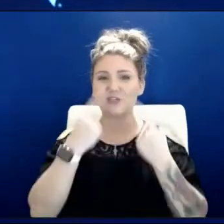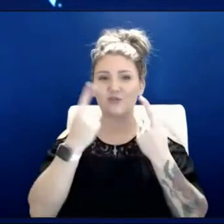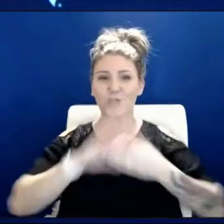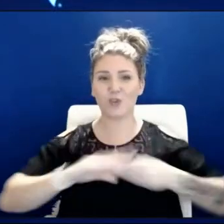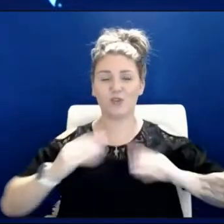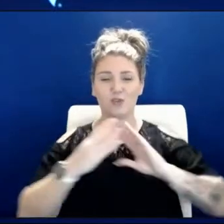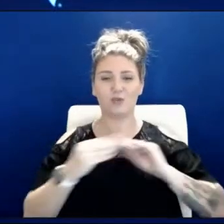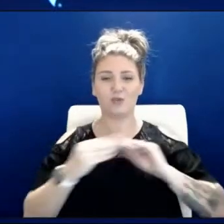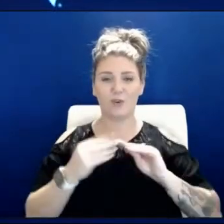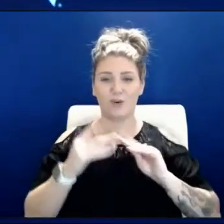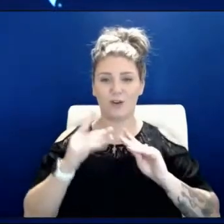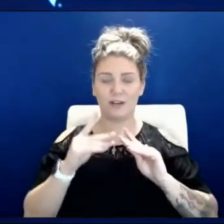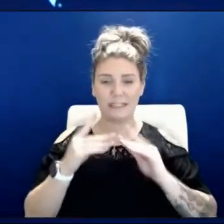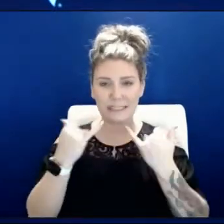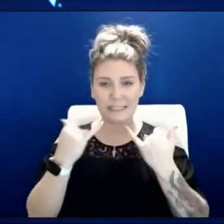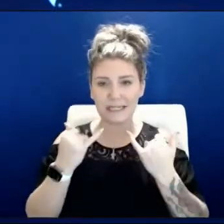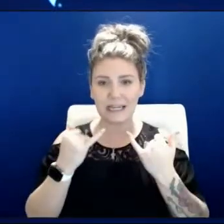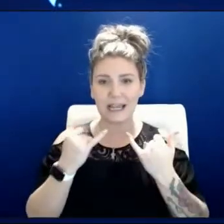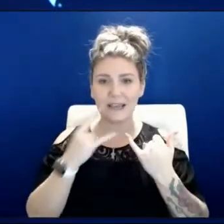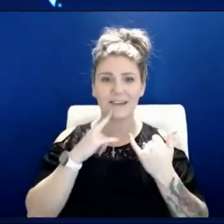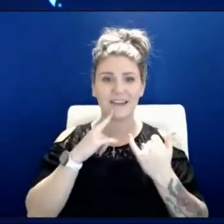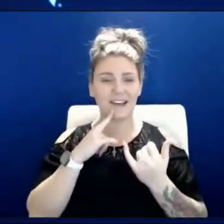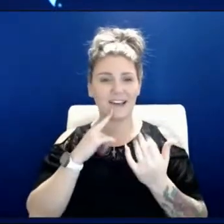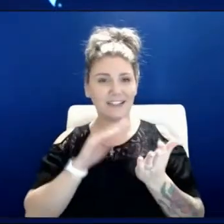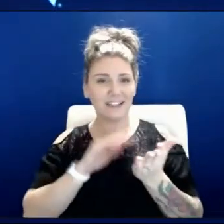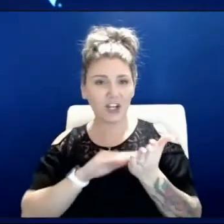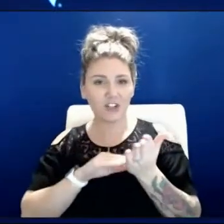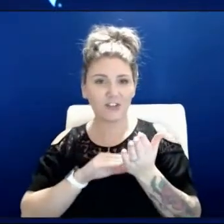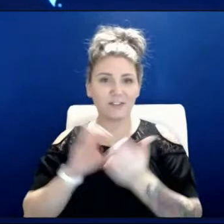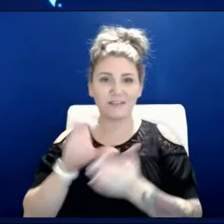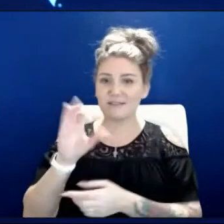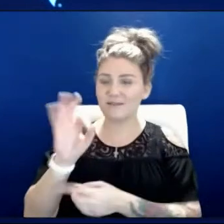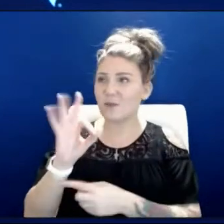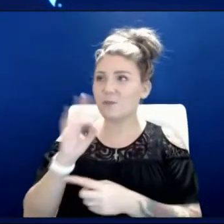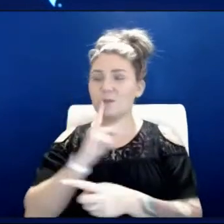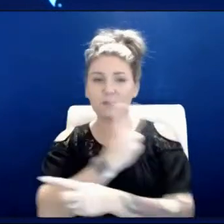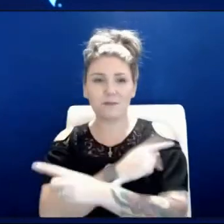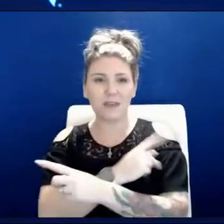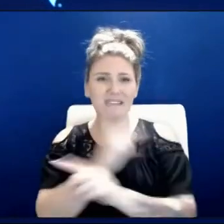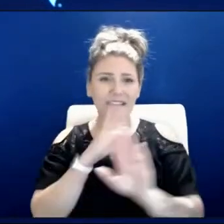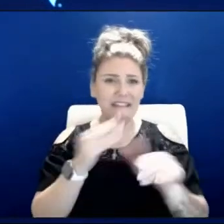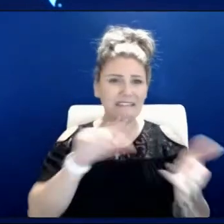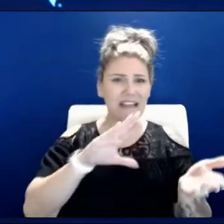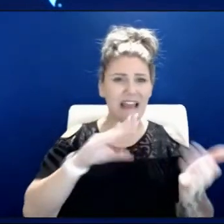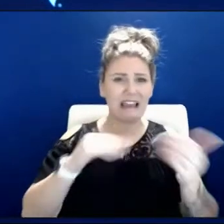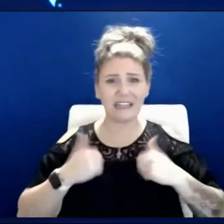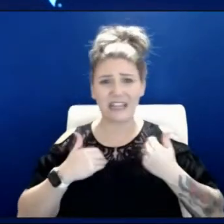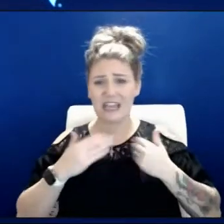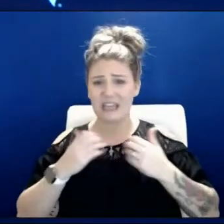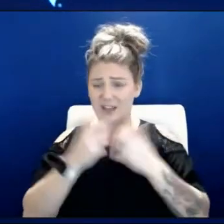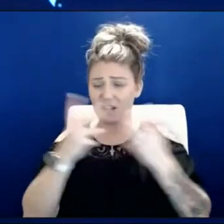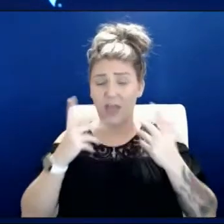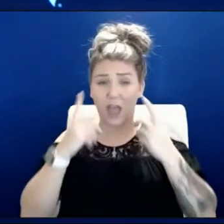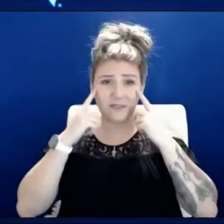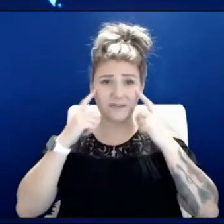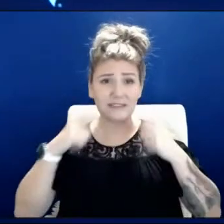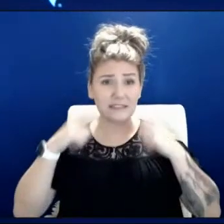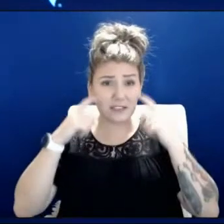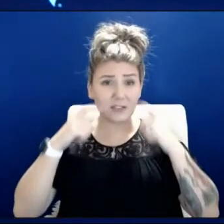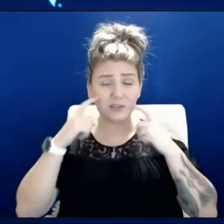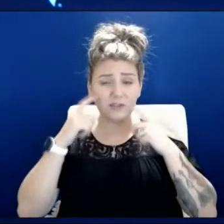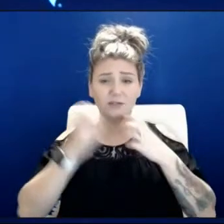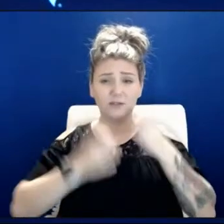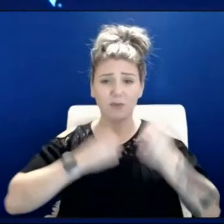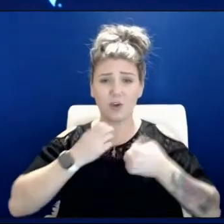a doctor with cystic fibrosis patients, and my patients, they died really young, and there were a lot of tears around that. I've been to a lot of funerals